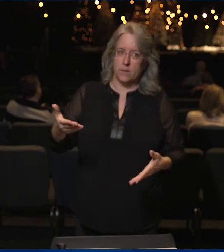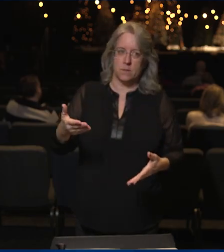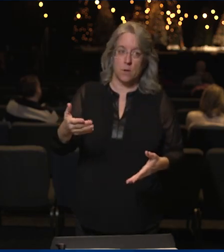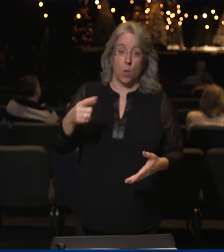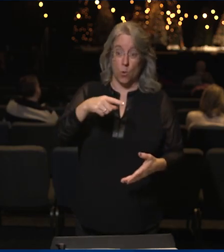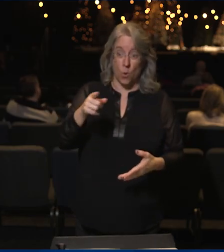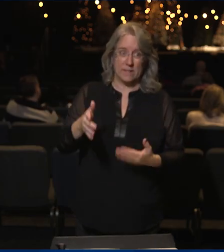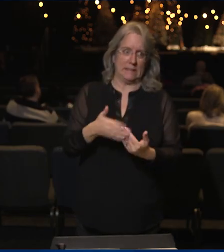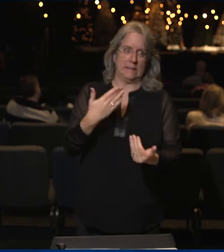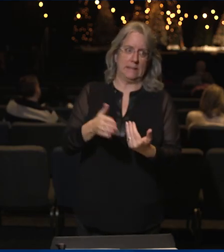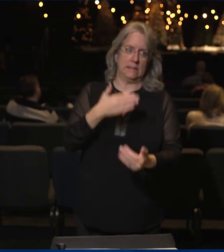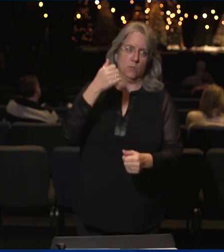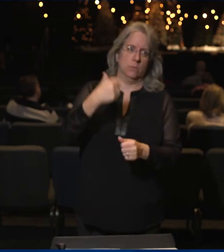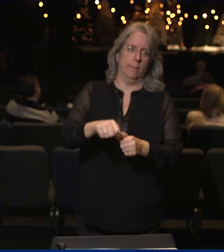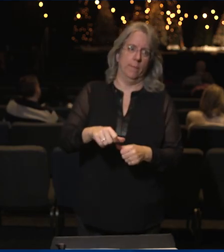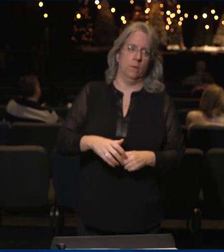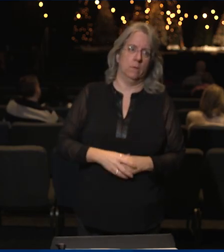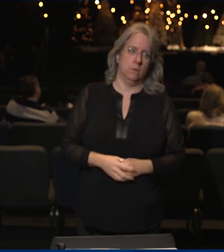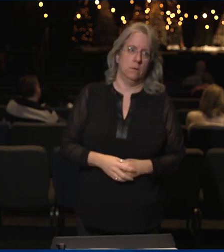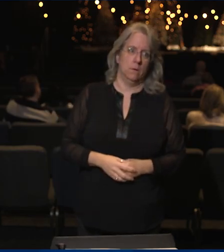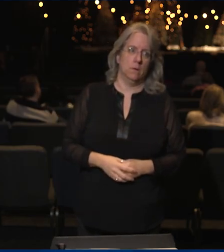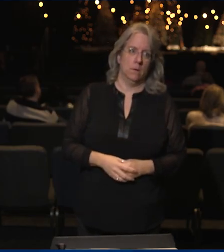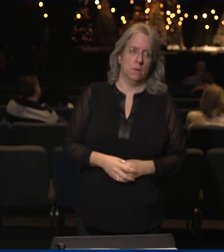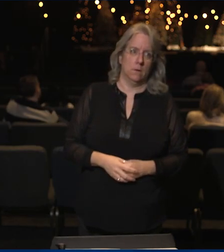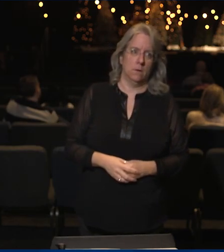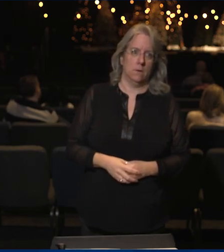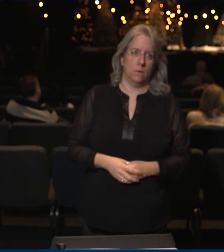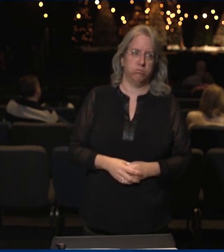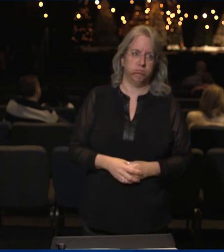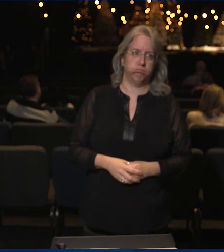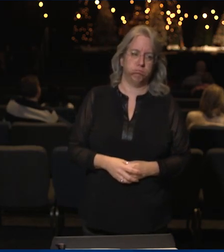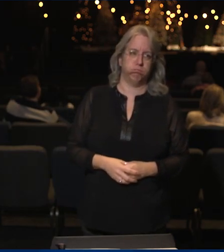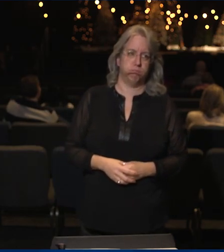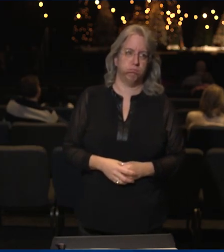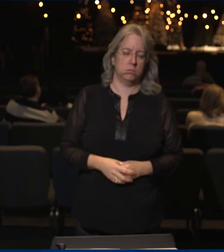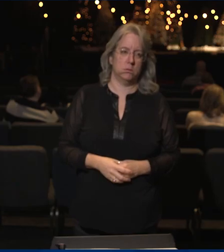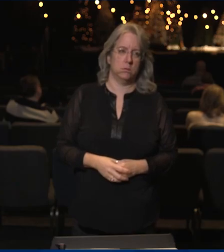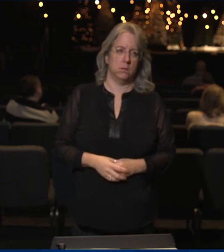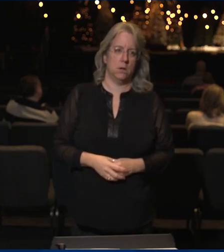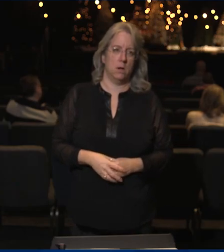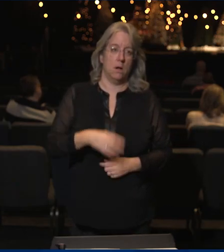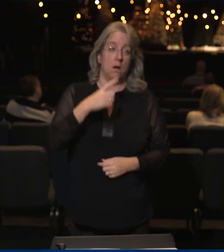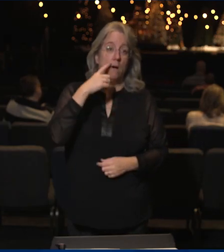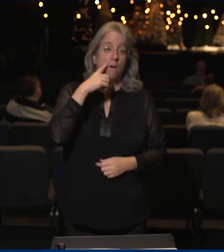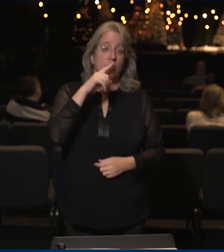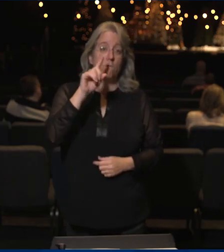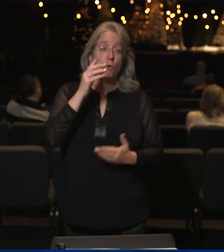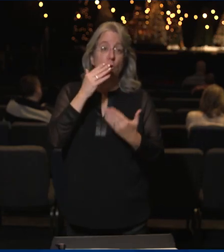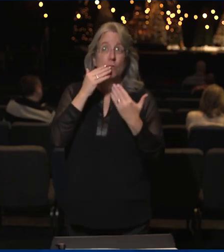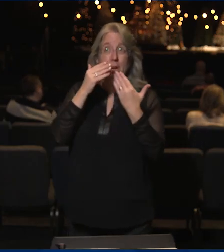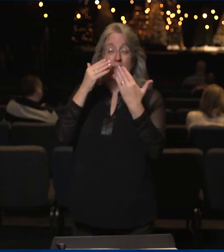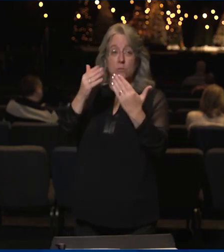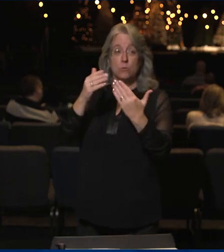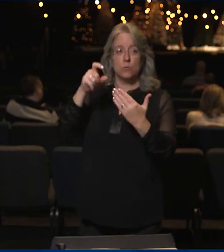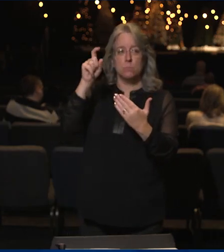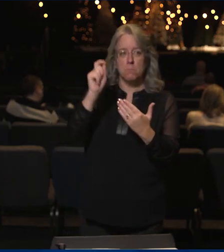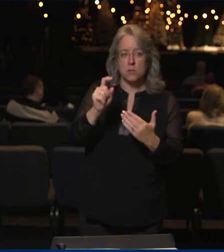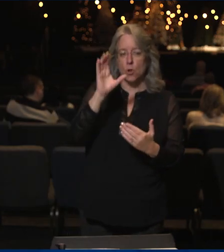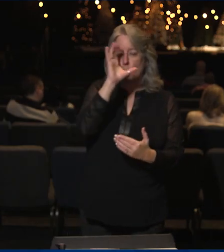recall. To create gratitude, You have to look for the